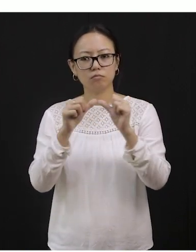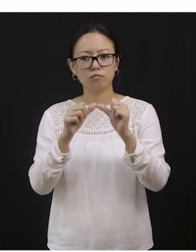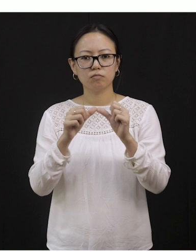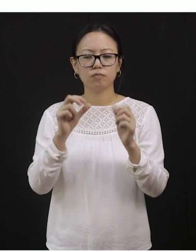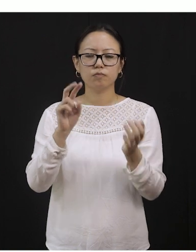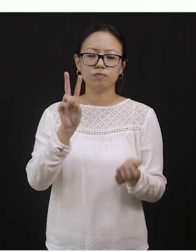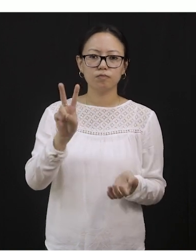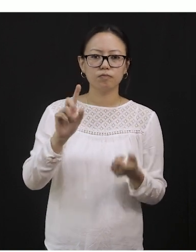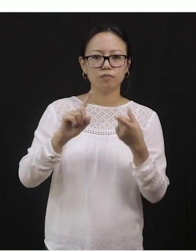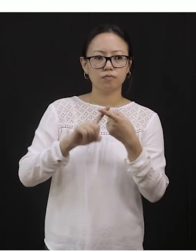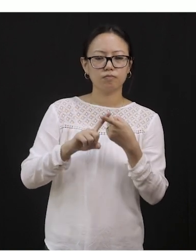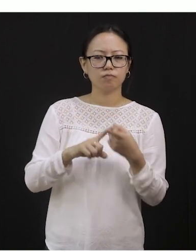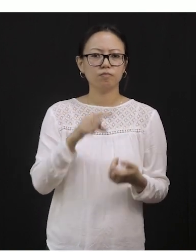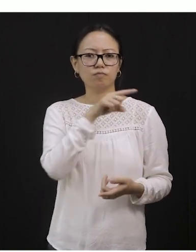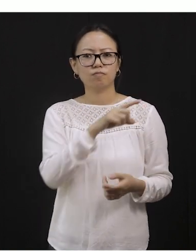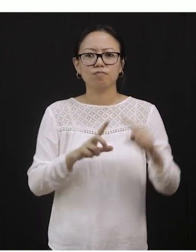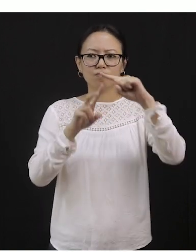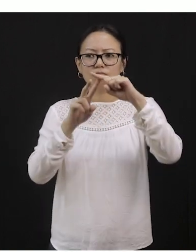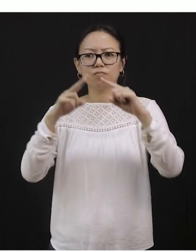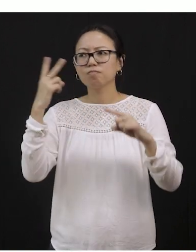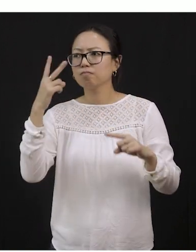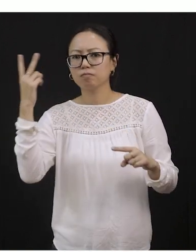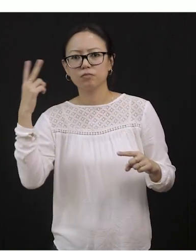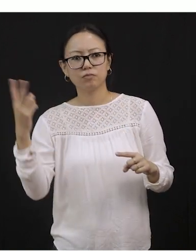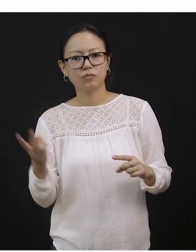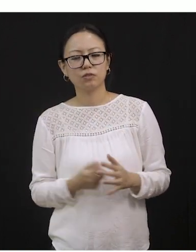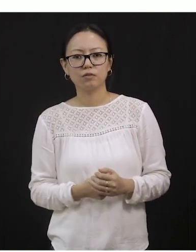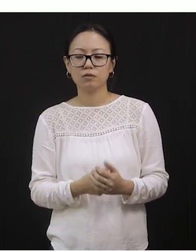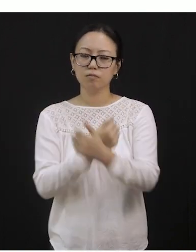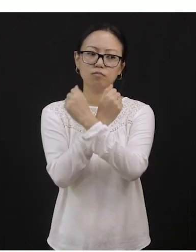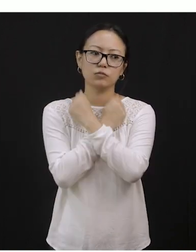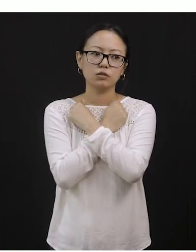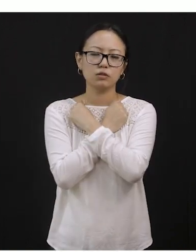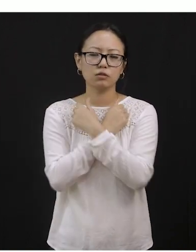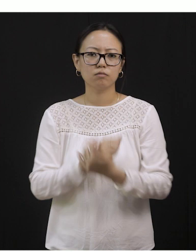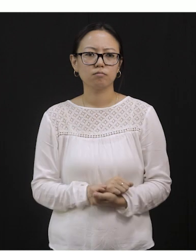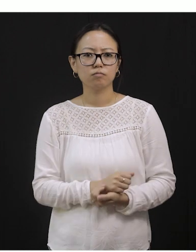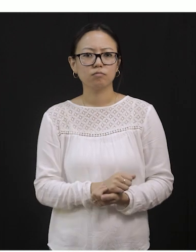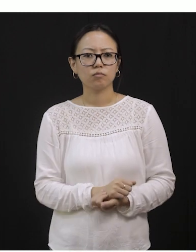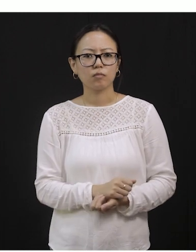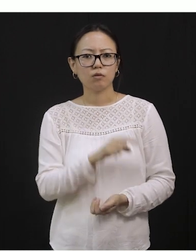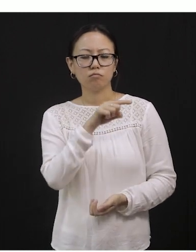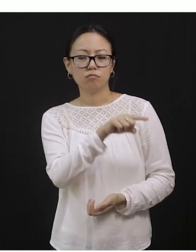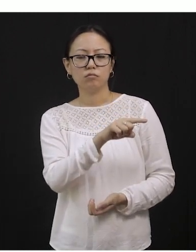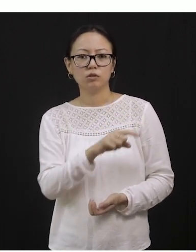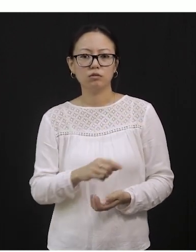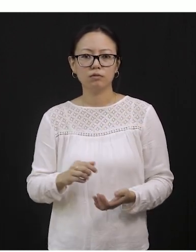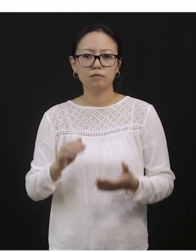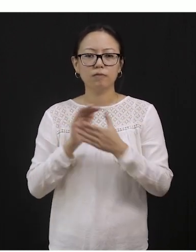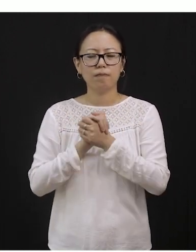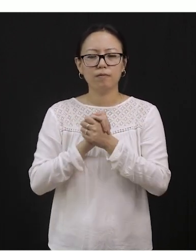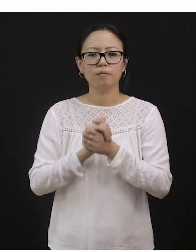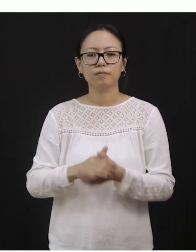explore. That's why she has a best friend by the name Boots. Everybody knows that she has a best friend named